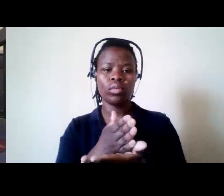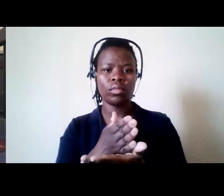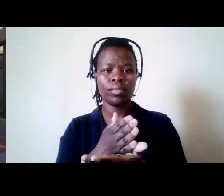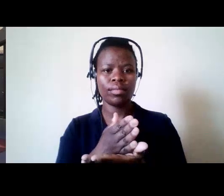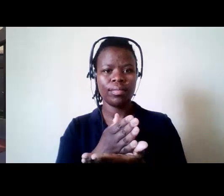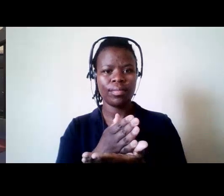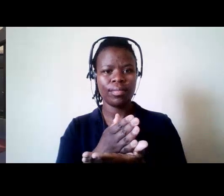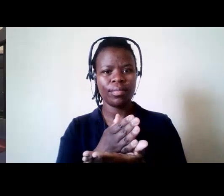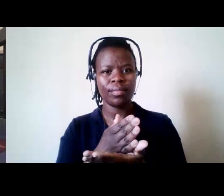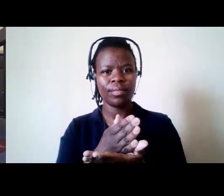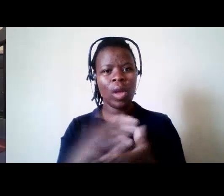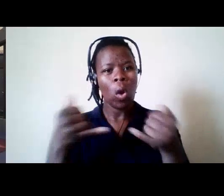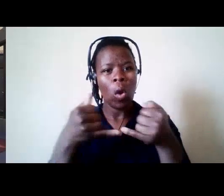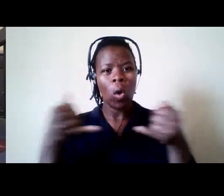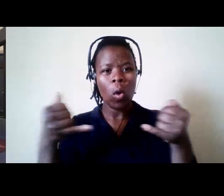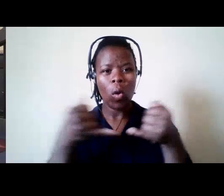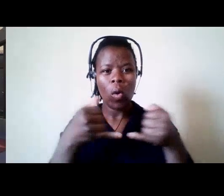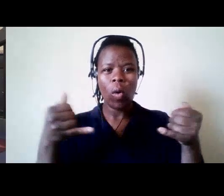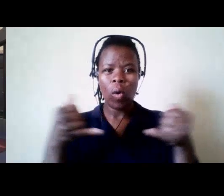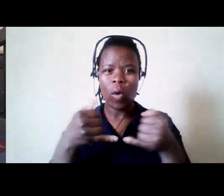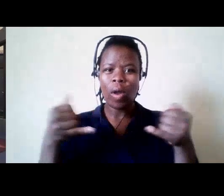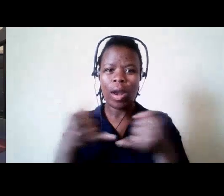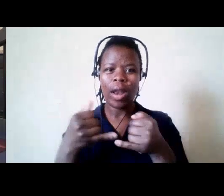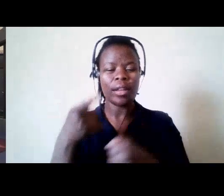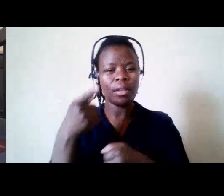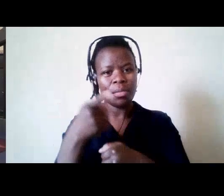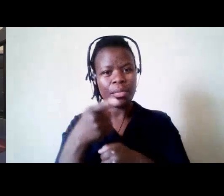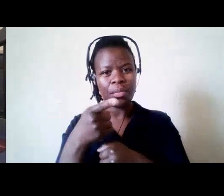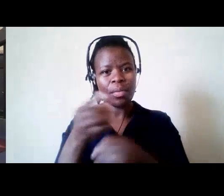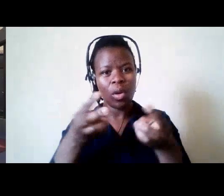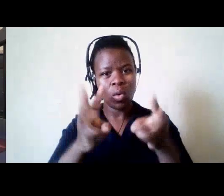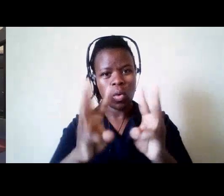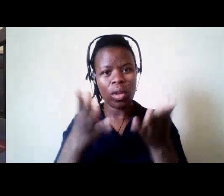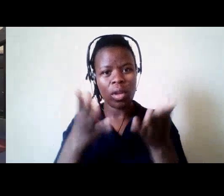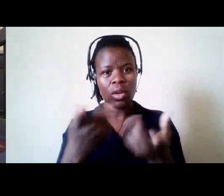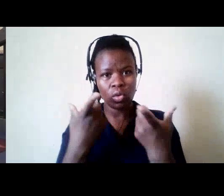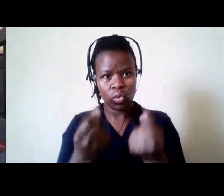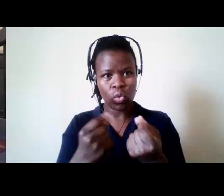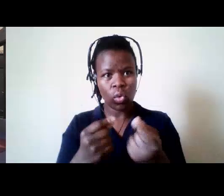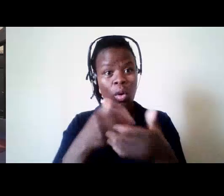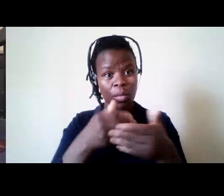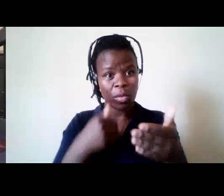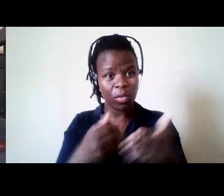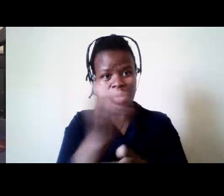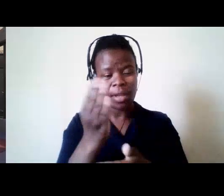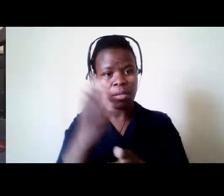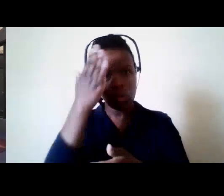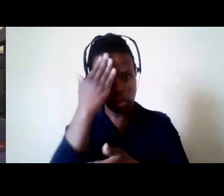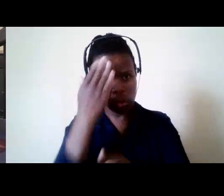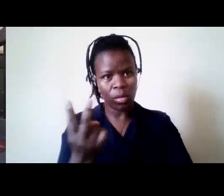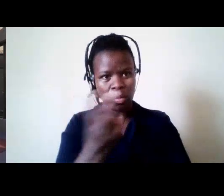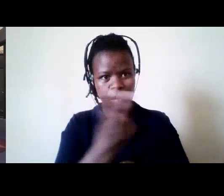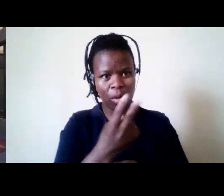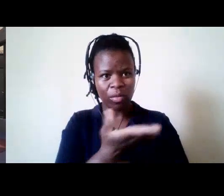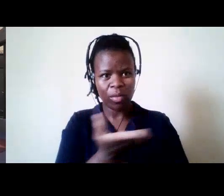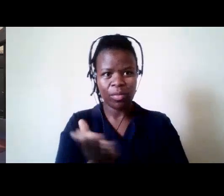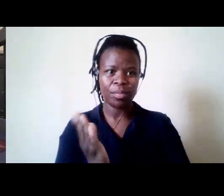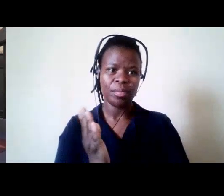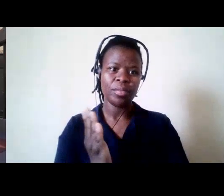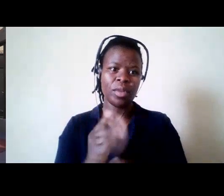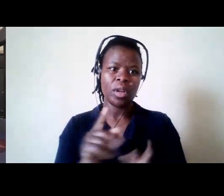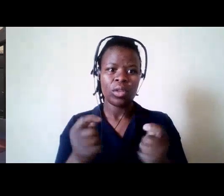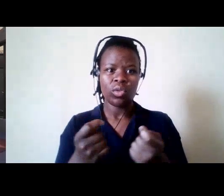online aspect of the PhD. So this format you guys are doing, before then, I've known both of them, for them. So it's actually